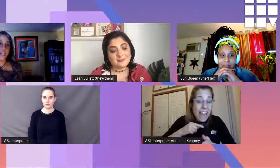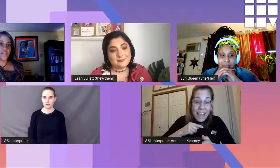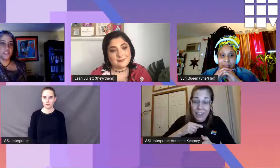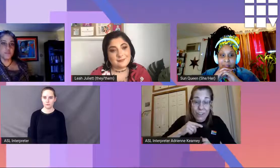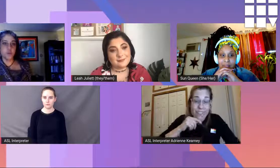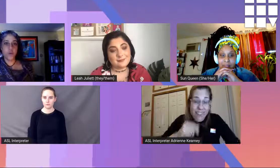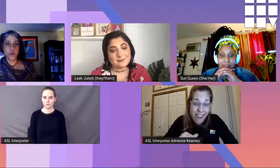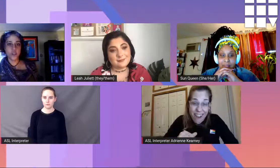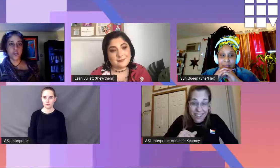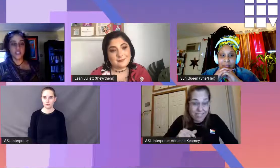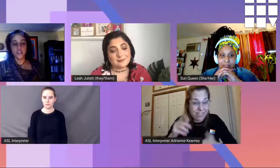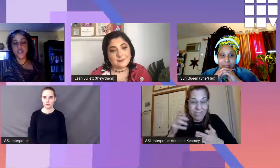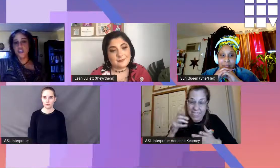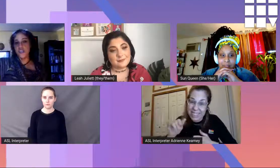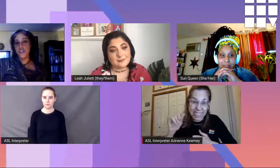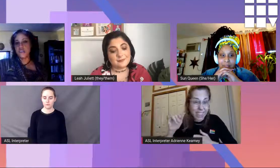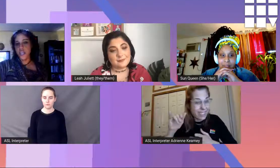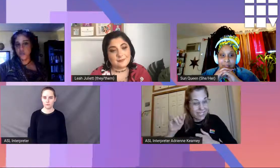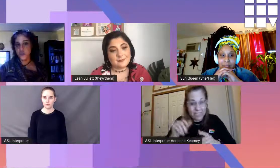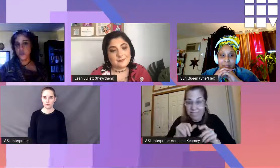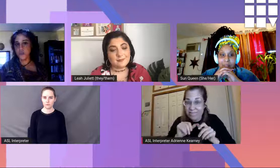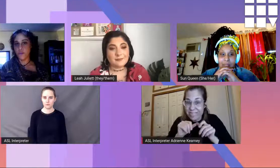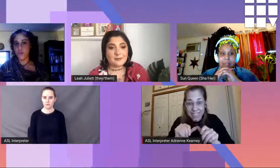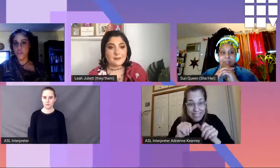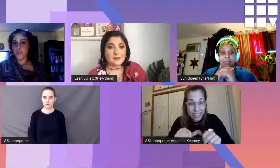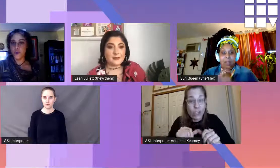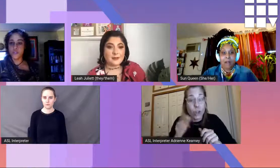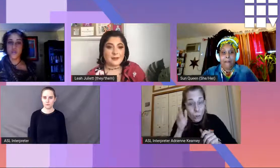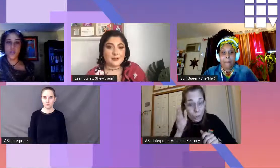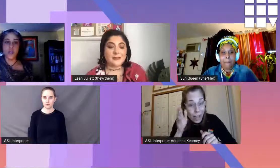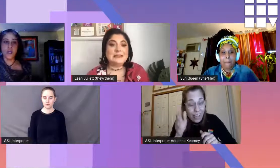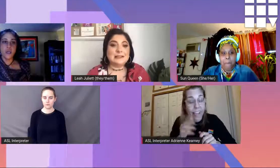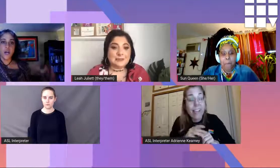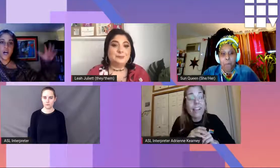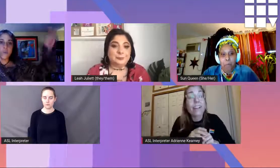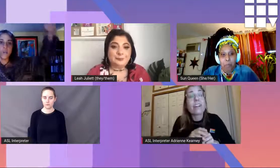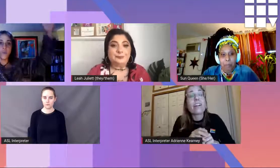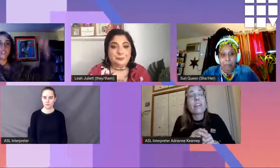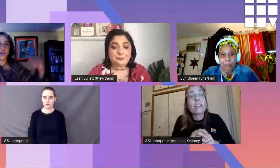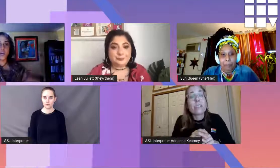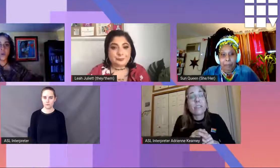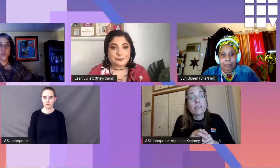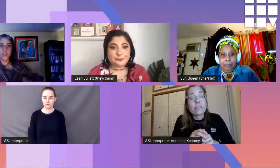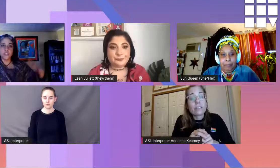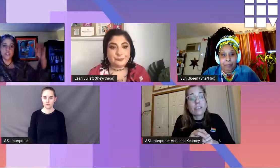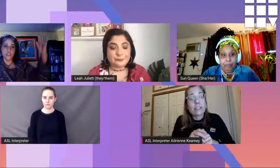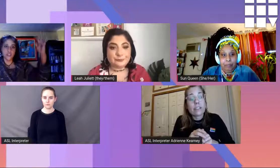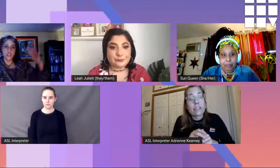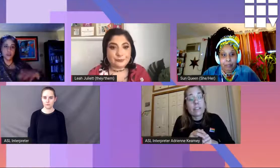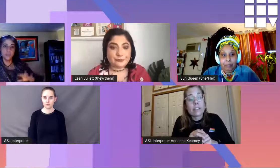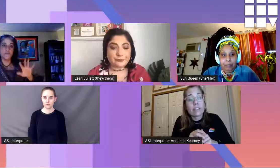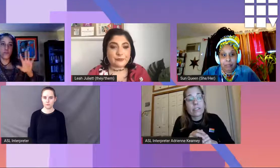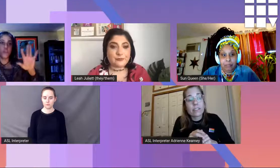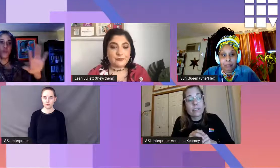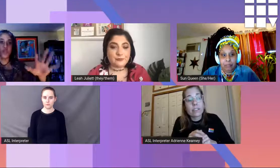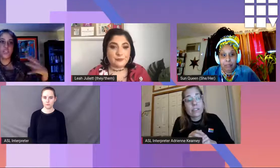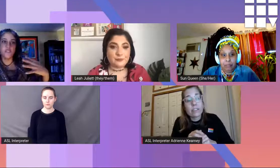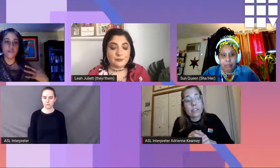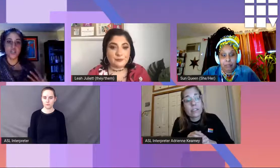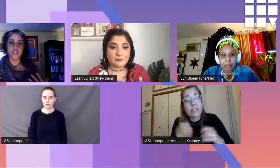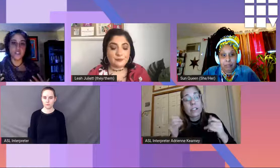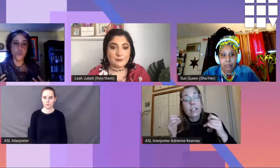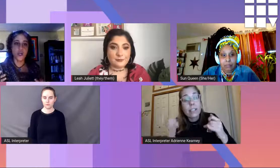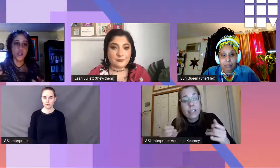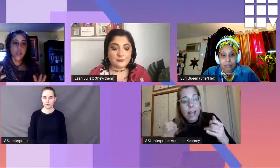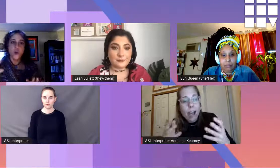where activism and organizing is kind of assumed to be part of that work as well. But I want to talk about where that disconnect can come in for community